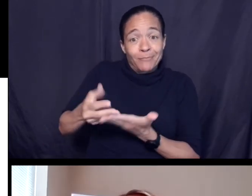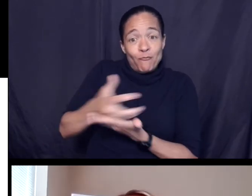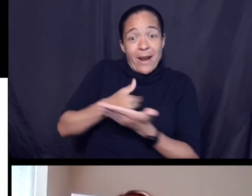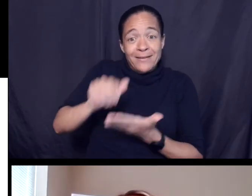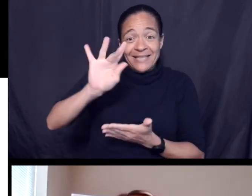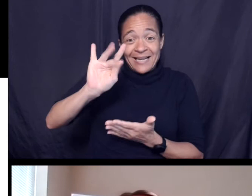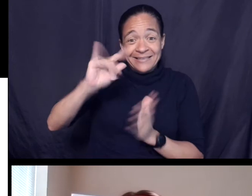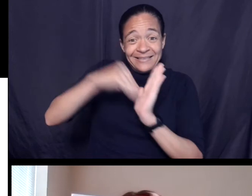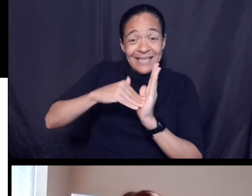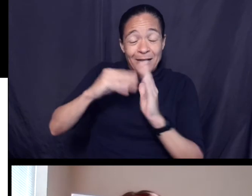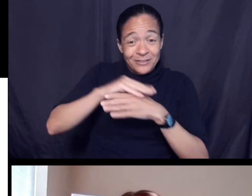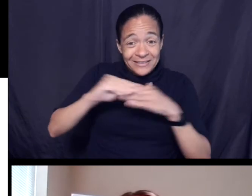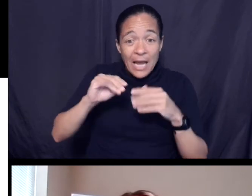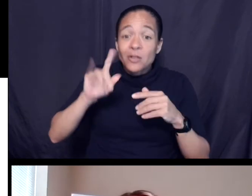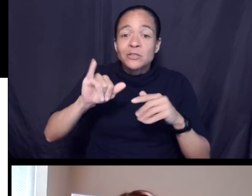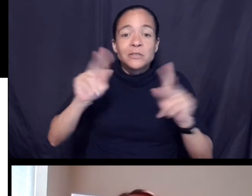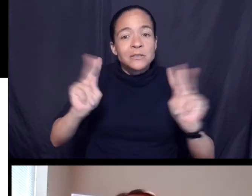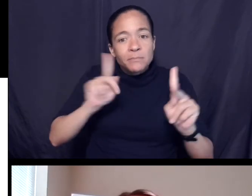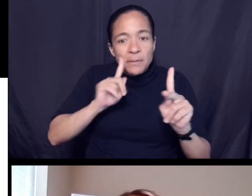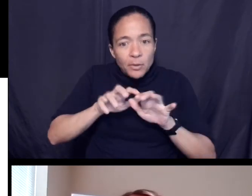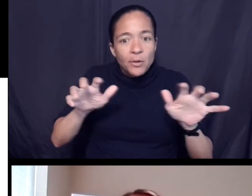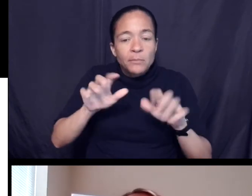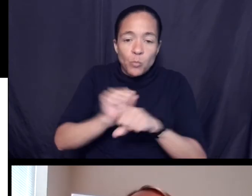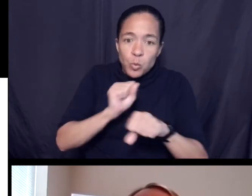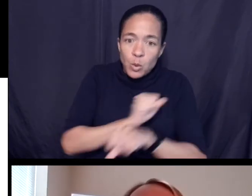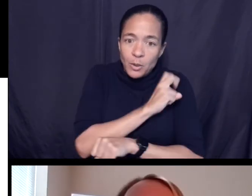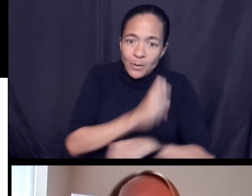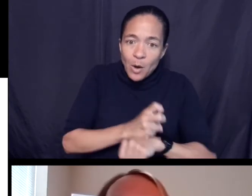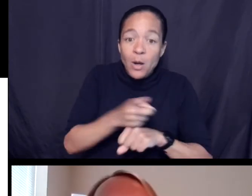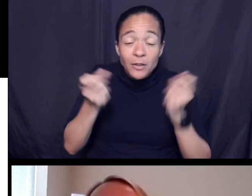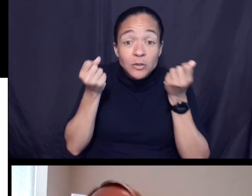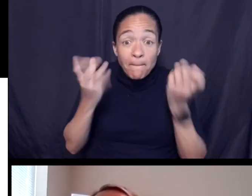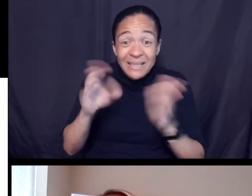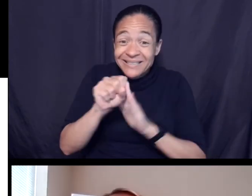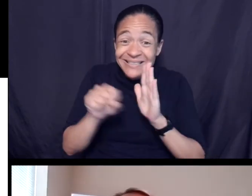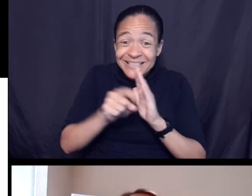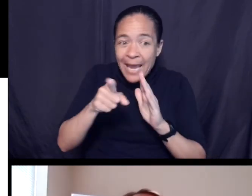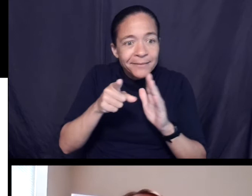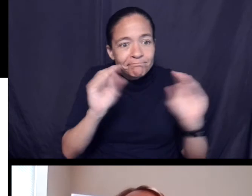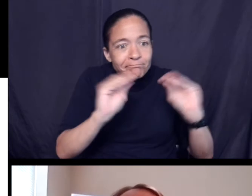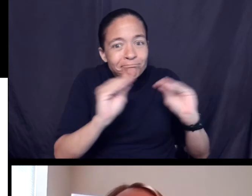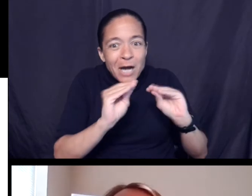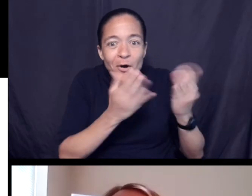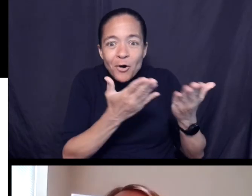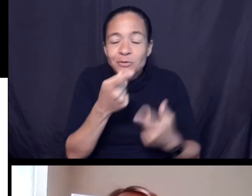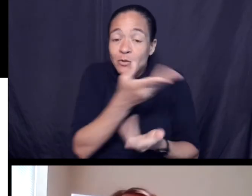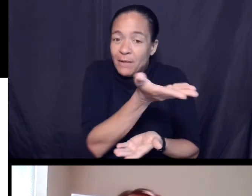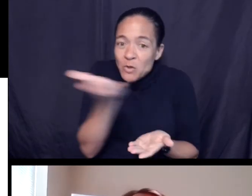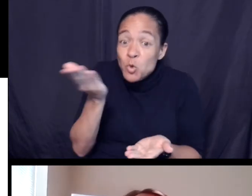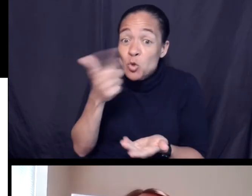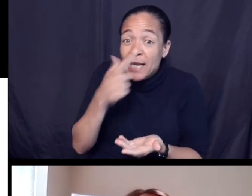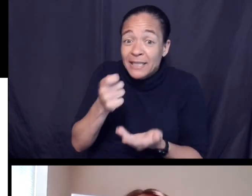So these people are working really hard, and there's a lot of states that don't have someone yet. So if there are people out there interested in this, they can